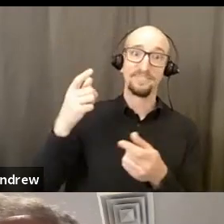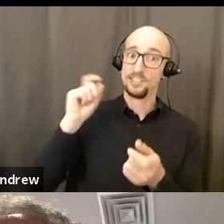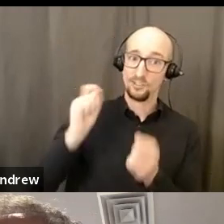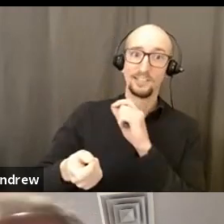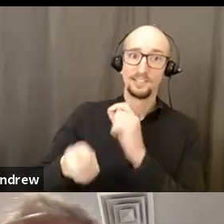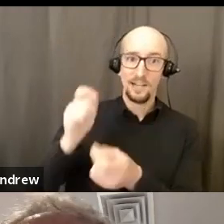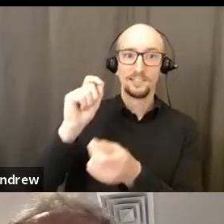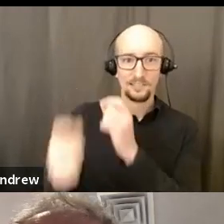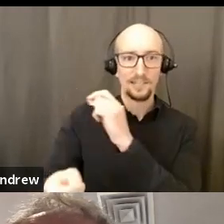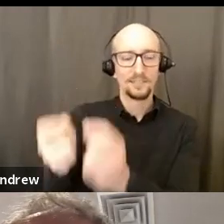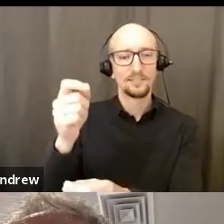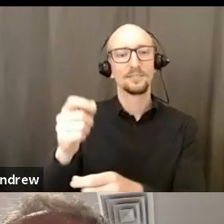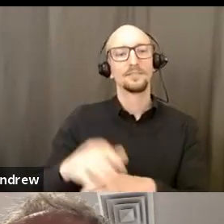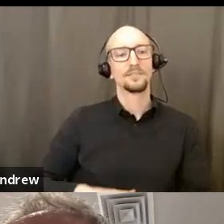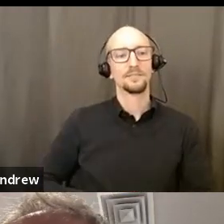occurred,